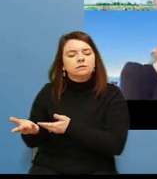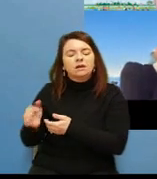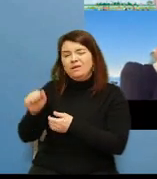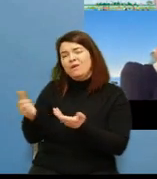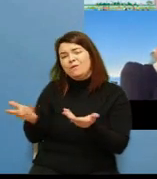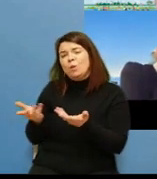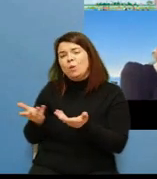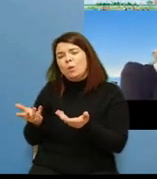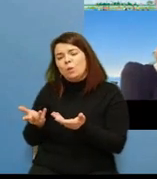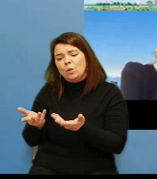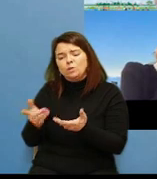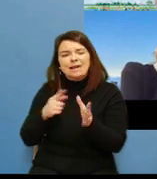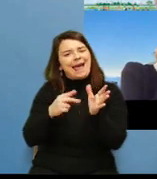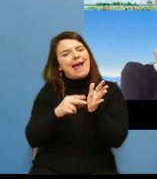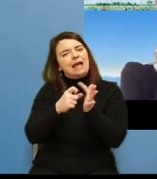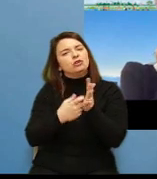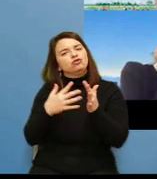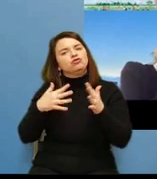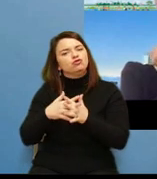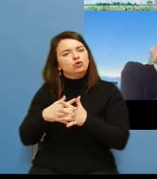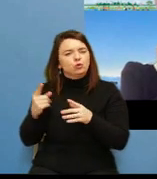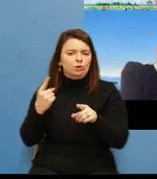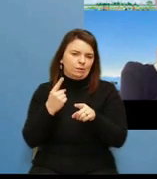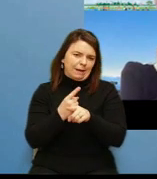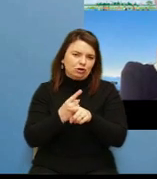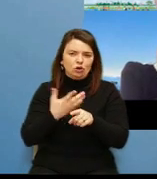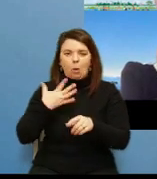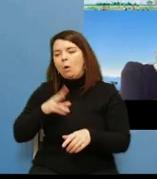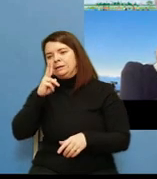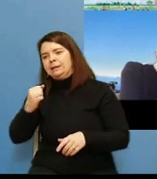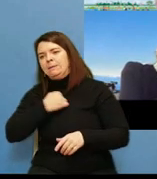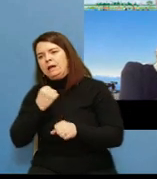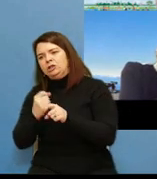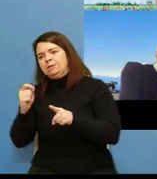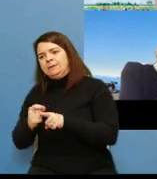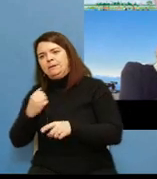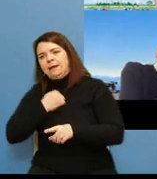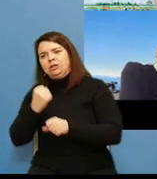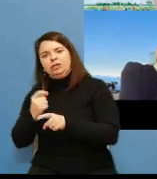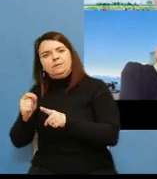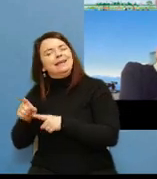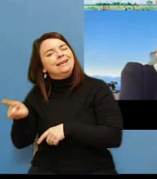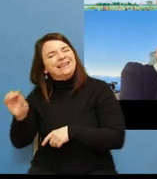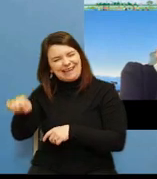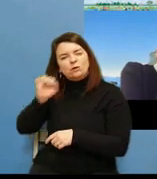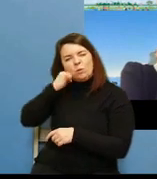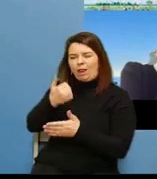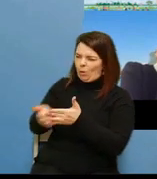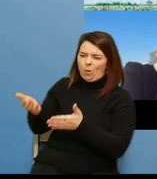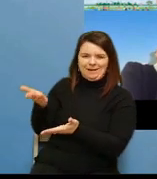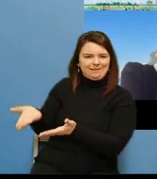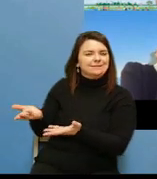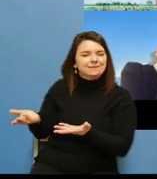want it to be different. And I think somebody, Andrew, mentioned about still wanting to just see the GP.